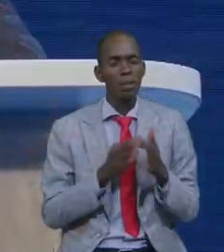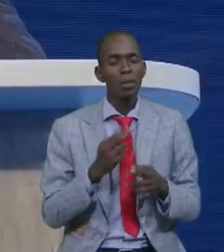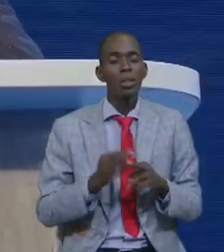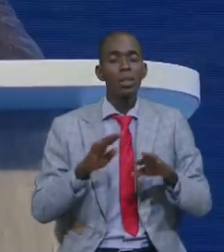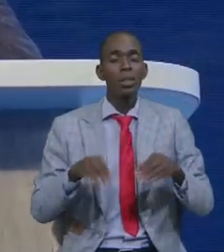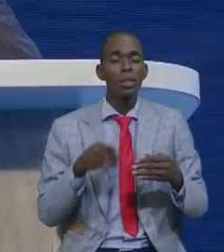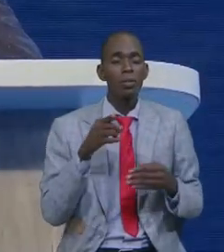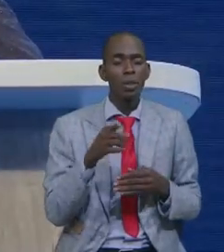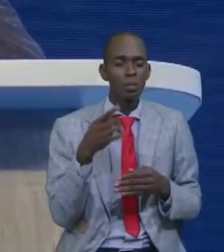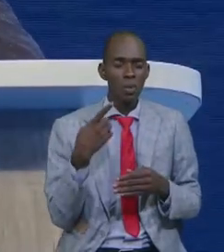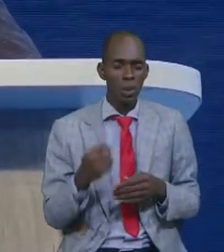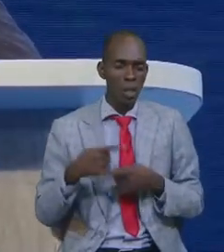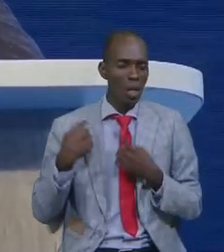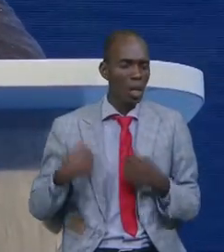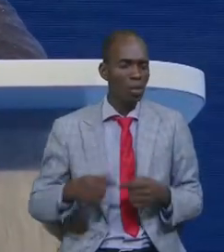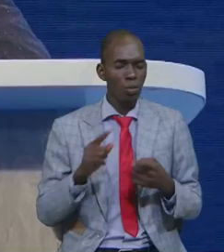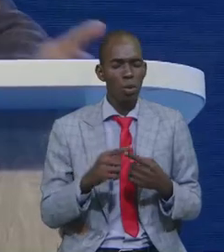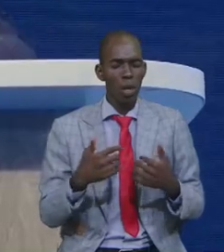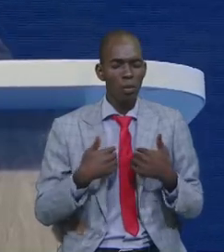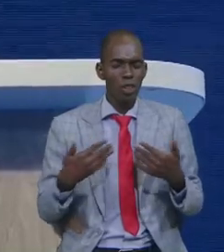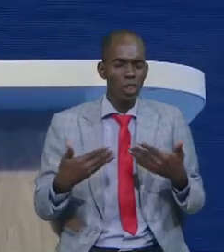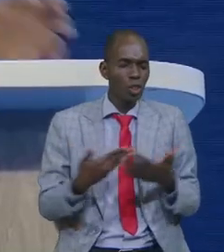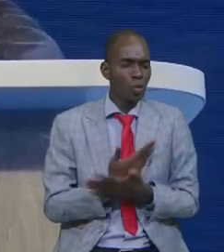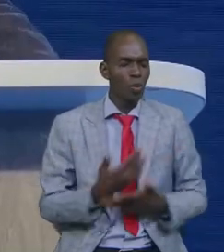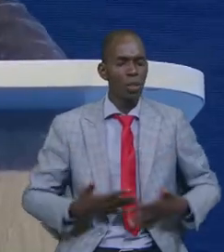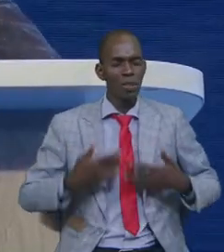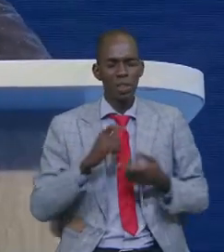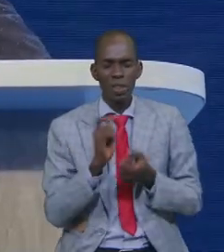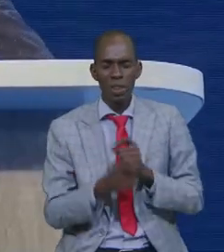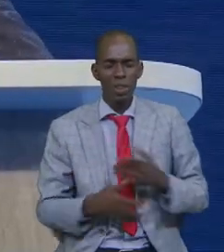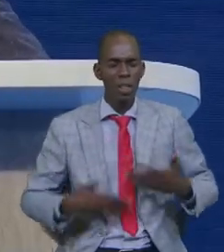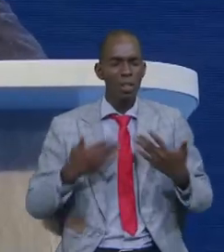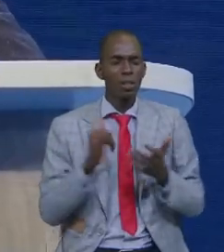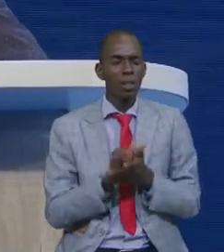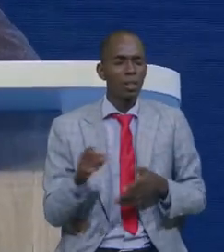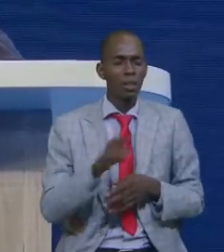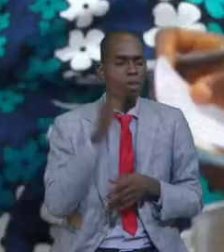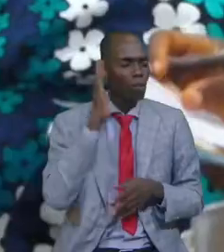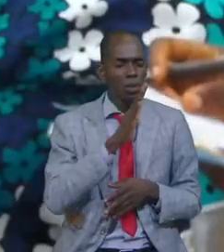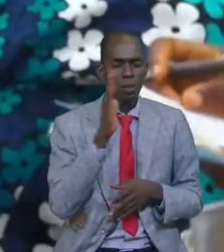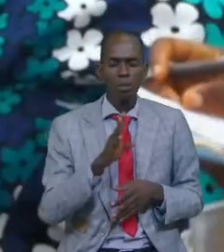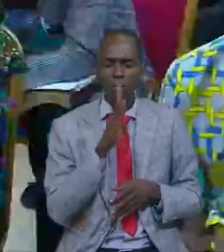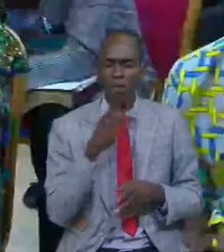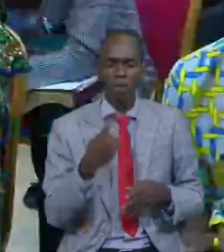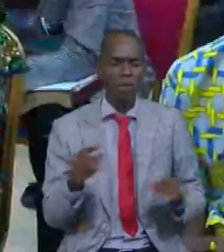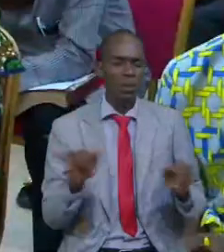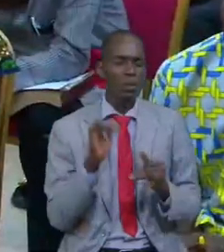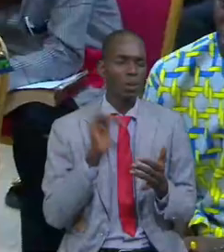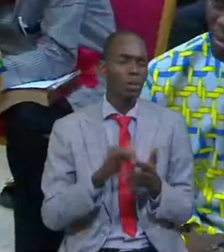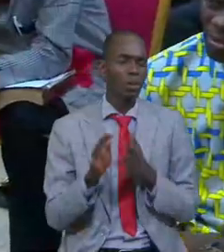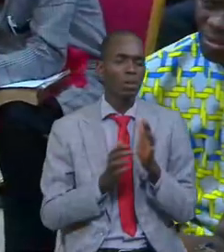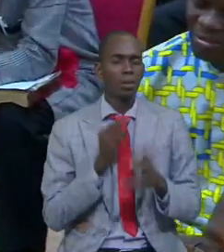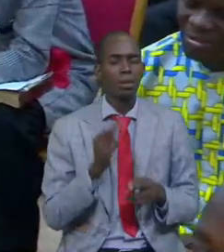a new life, a changed life, that they'll never be the same again in Jesus' name. I thank